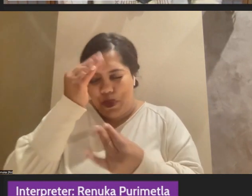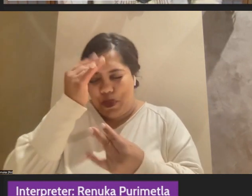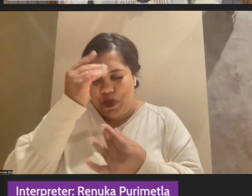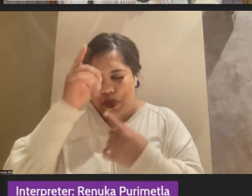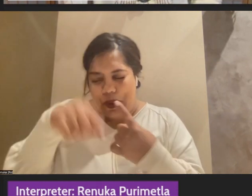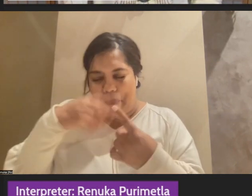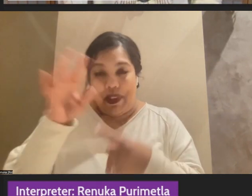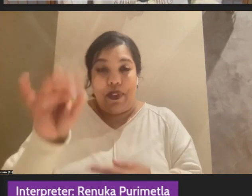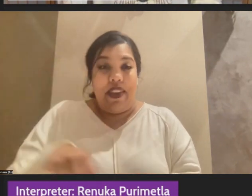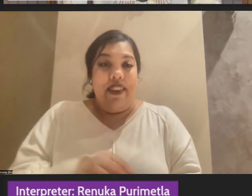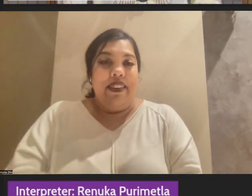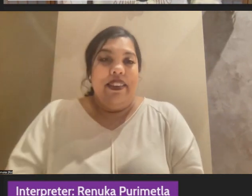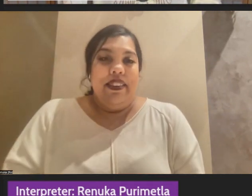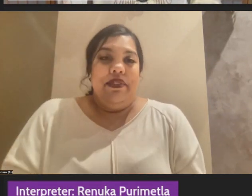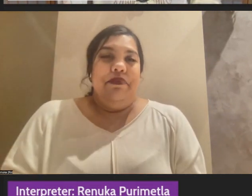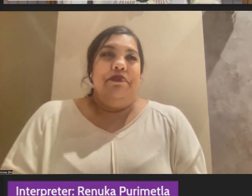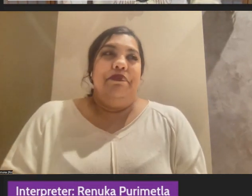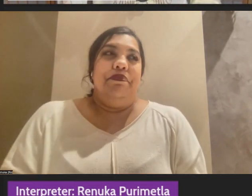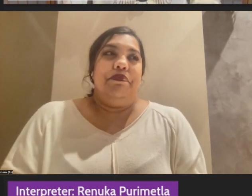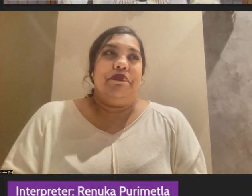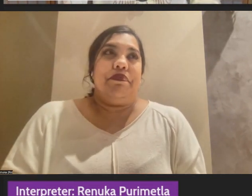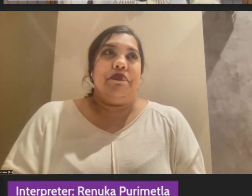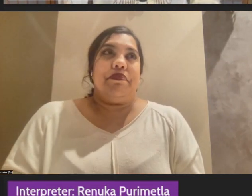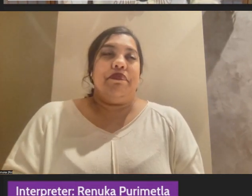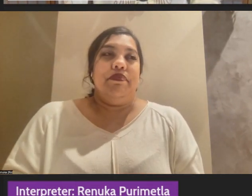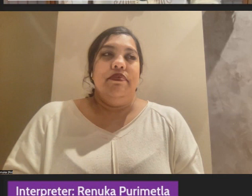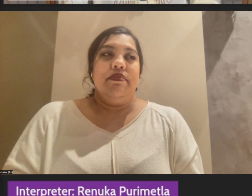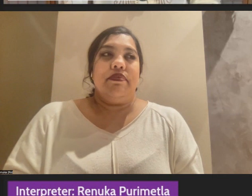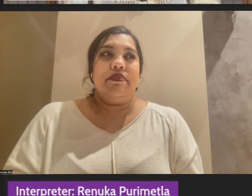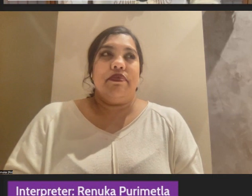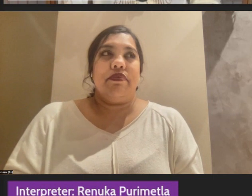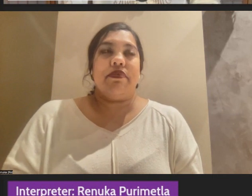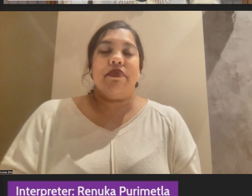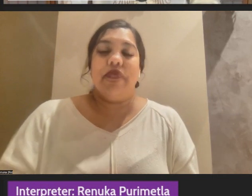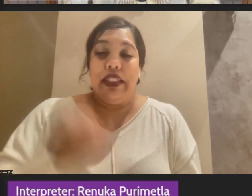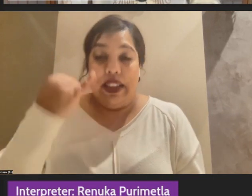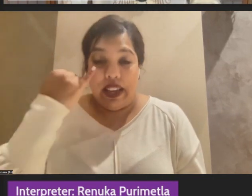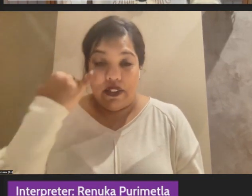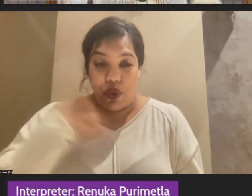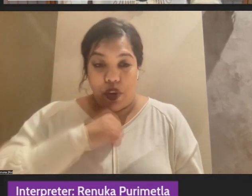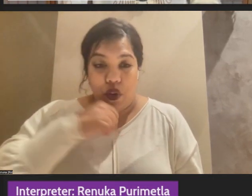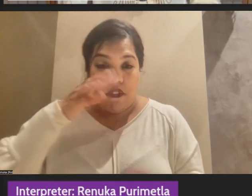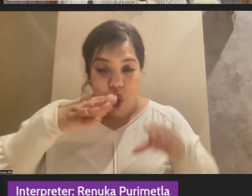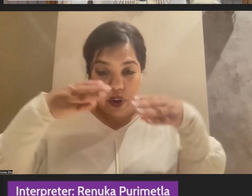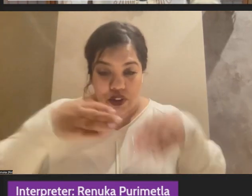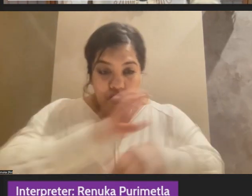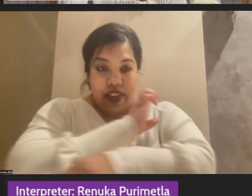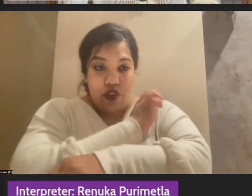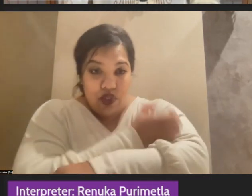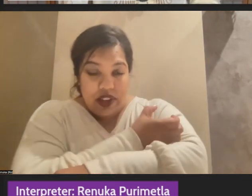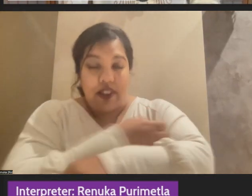Because if we don't really anchor into the energy of, then we're playing